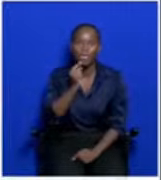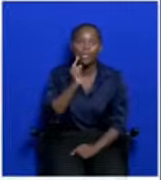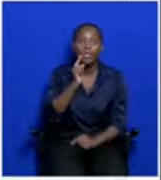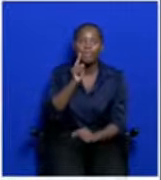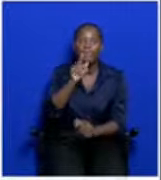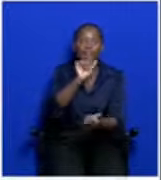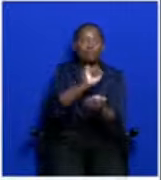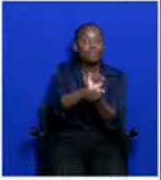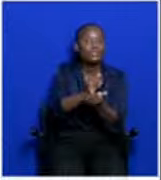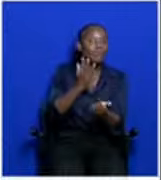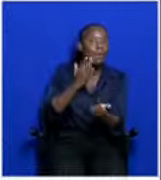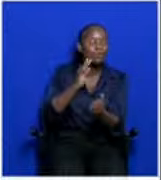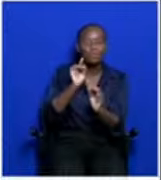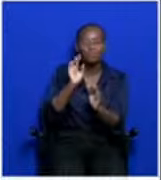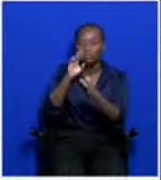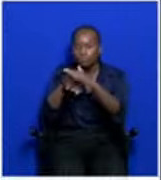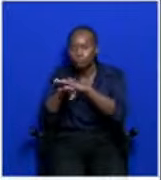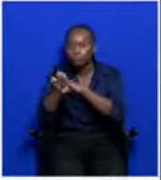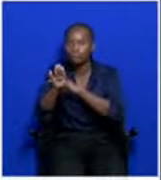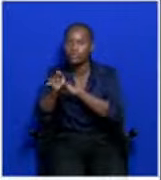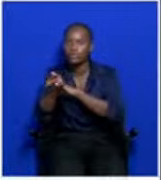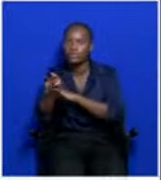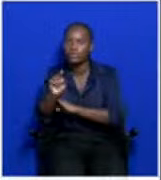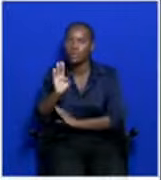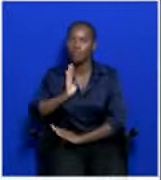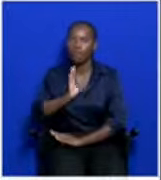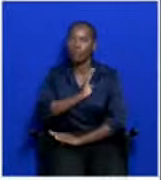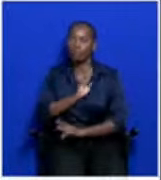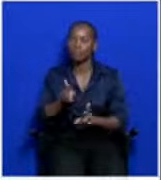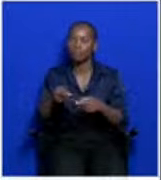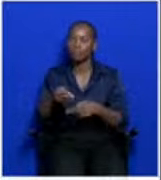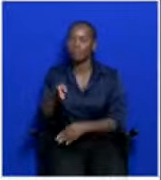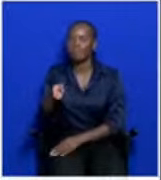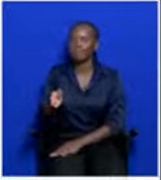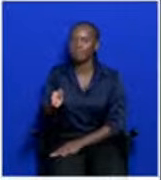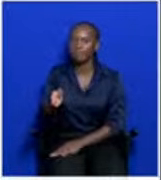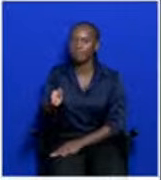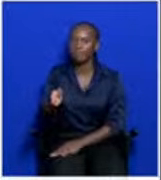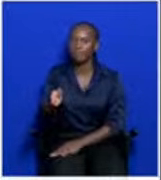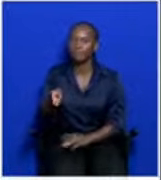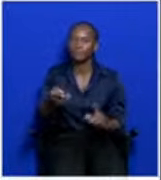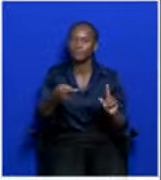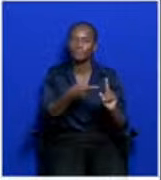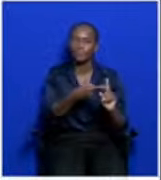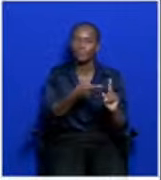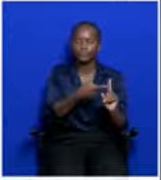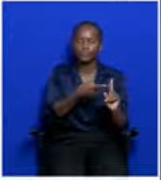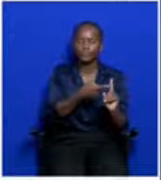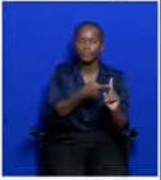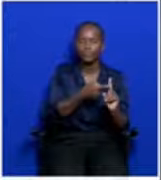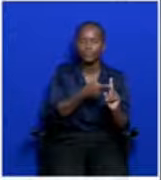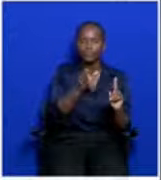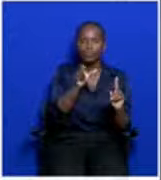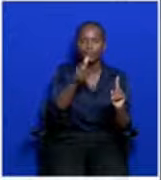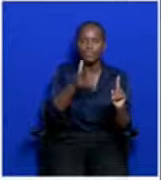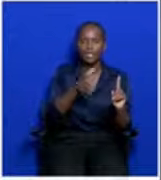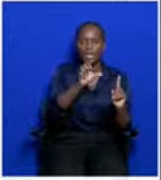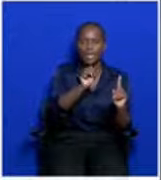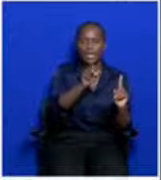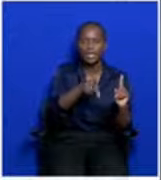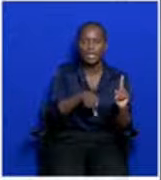Peace. He was present. Even when I was at court during